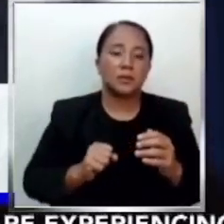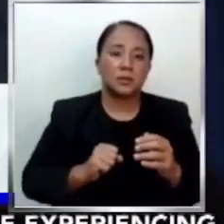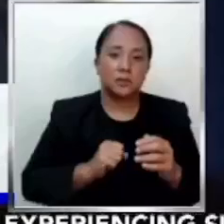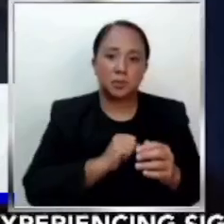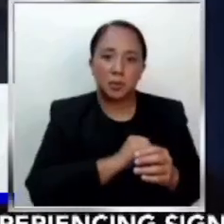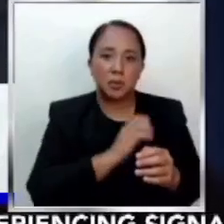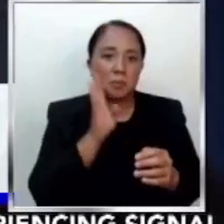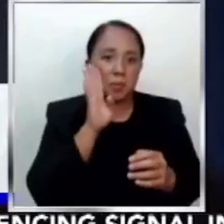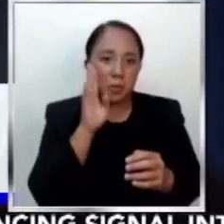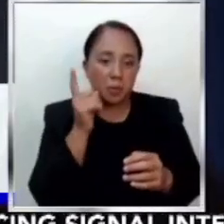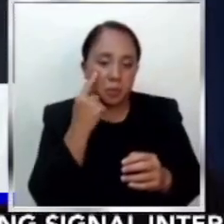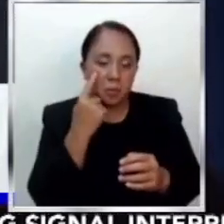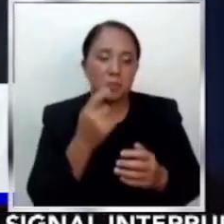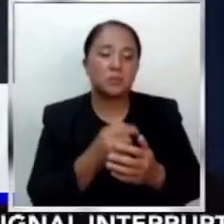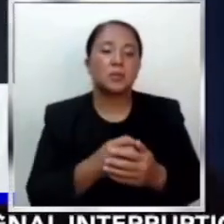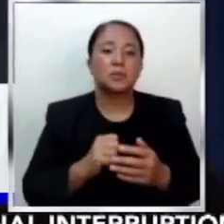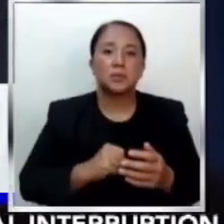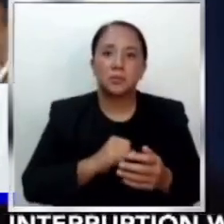Tolentino,